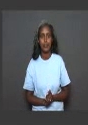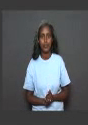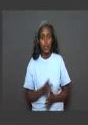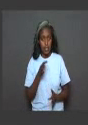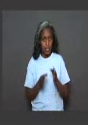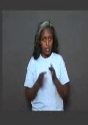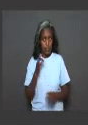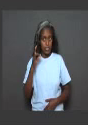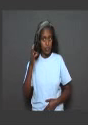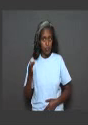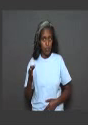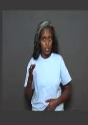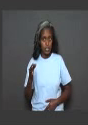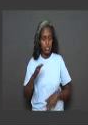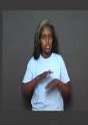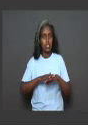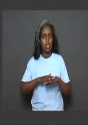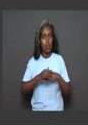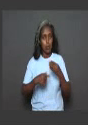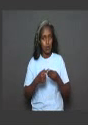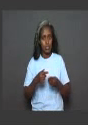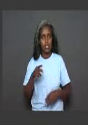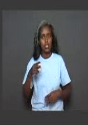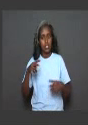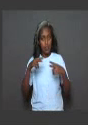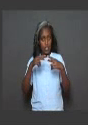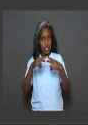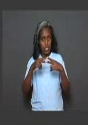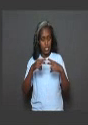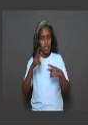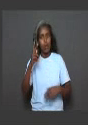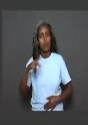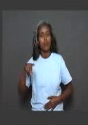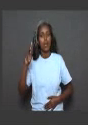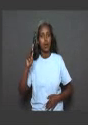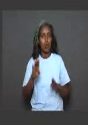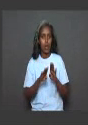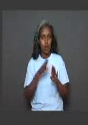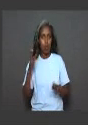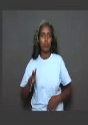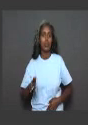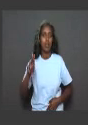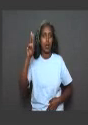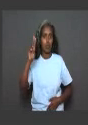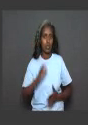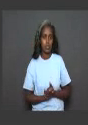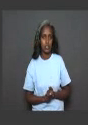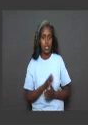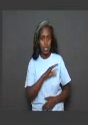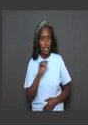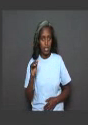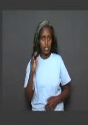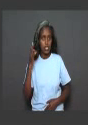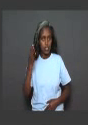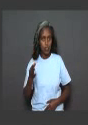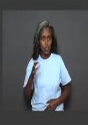If the focus is above the vertex, the parabola opens upward, and the focus